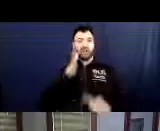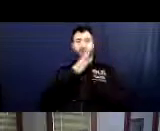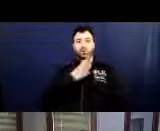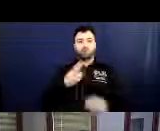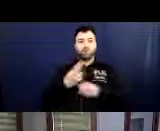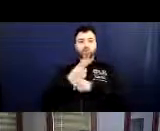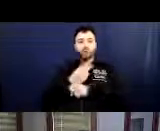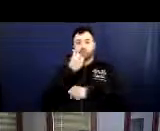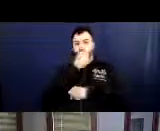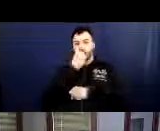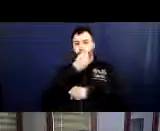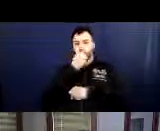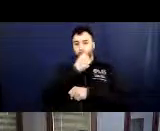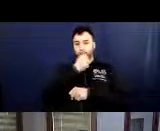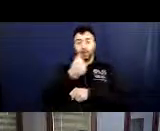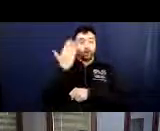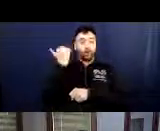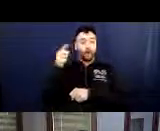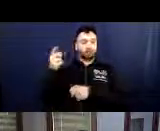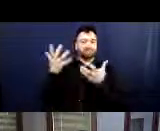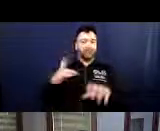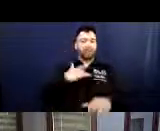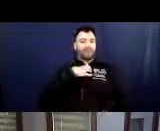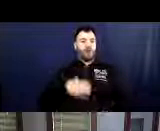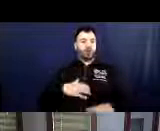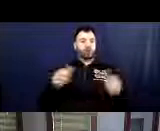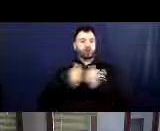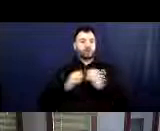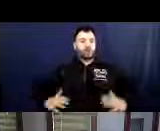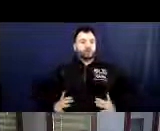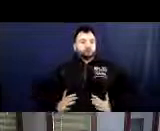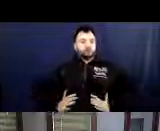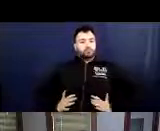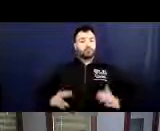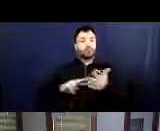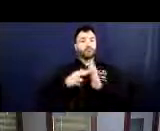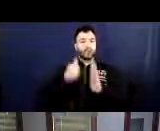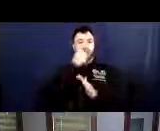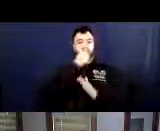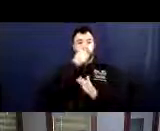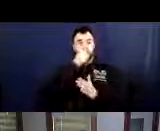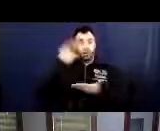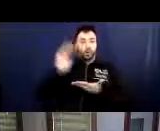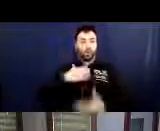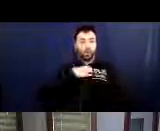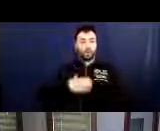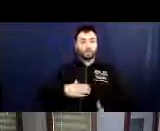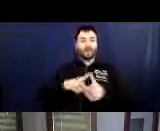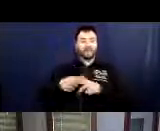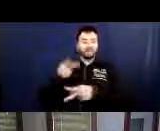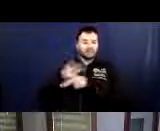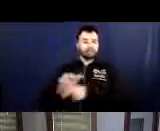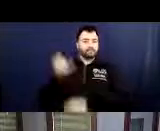quencher for one's hunger, and that enabled them to develop the thin shapes they needed to get